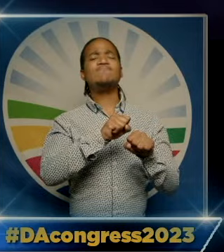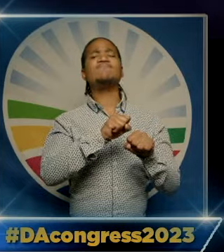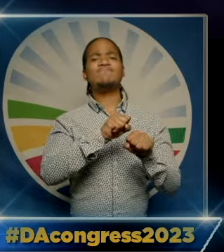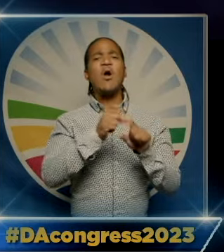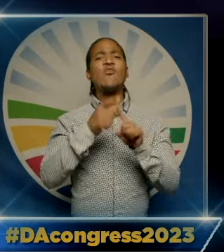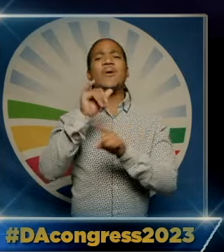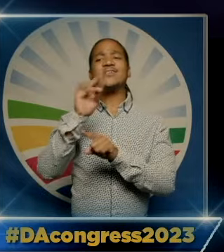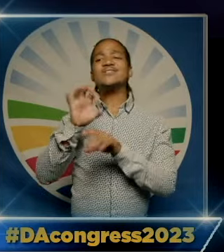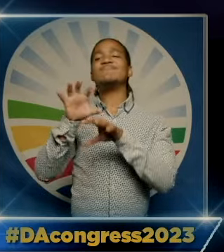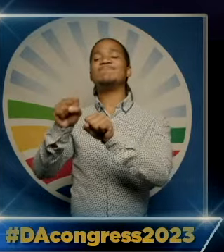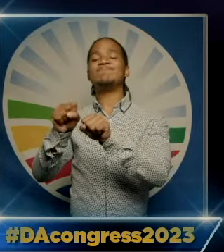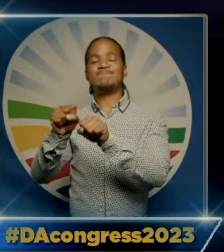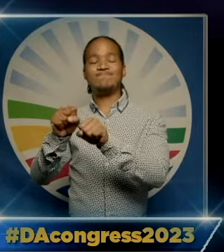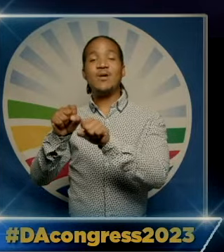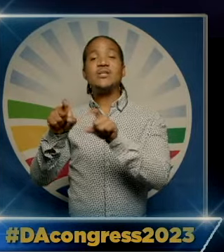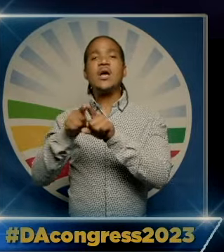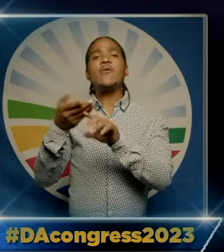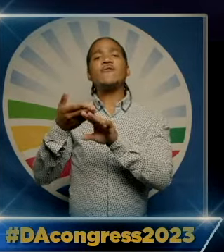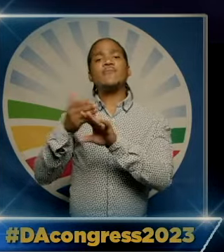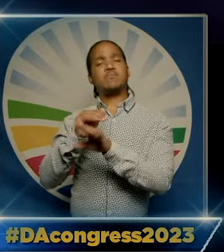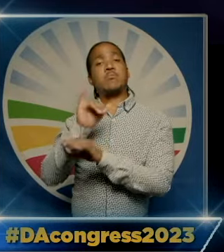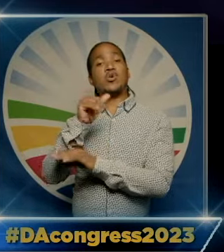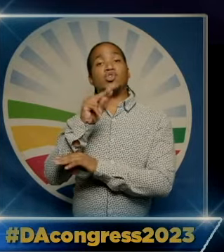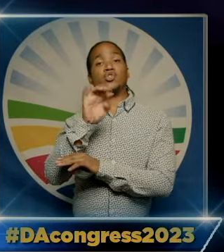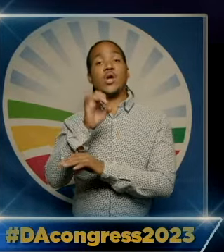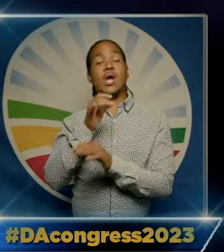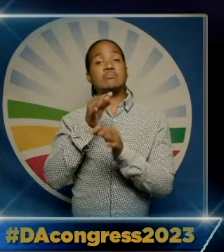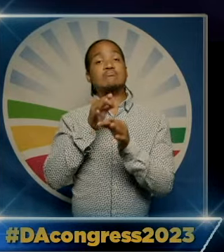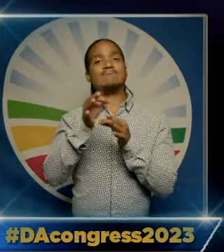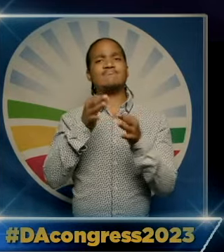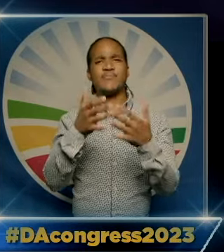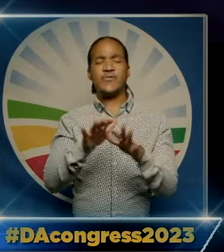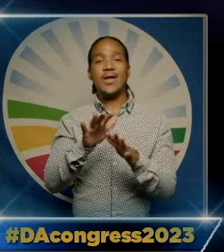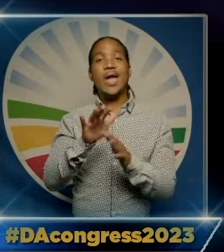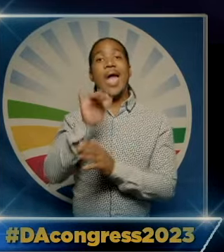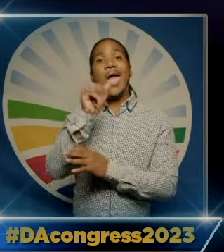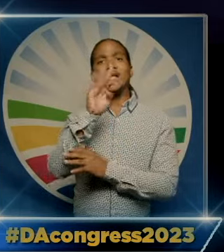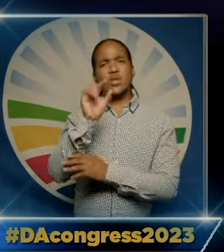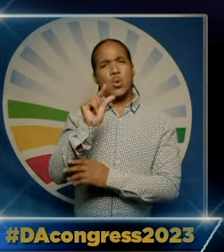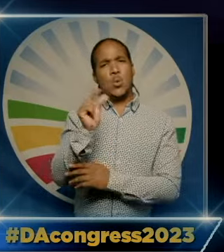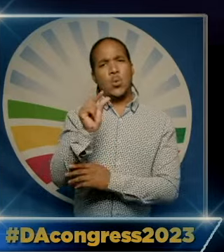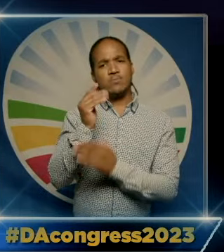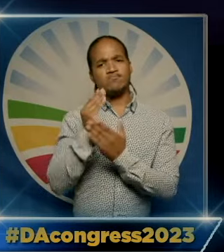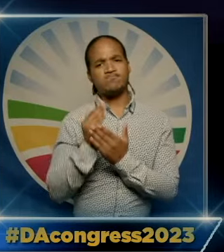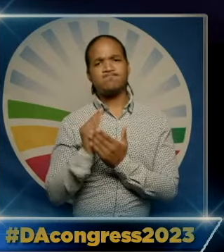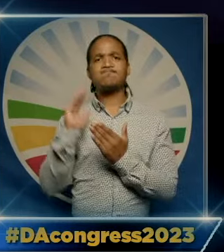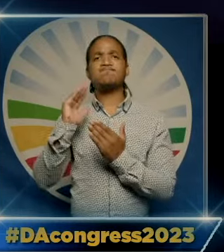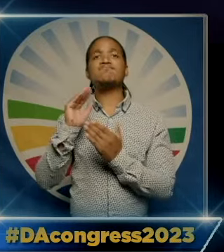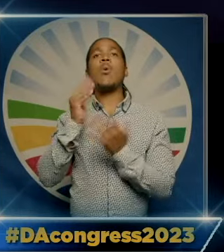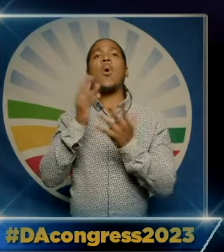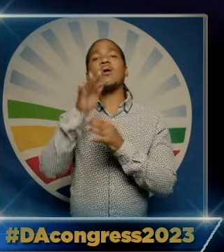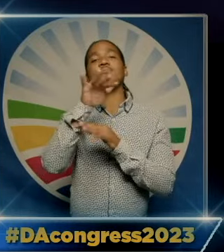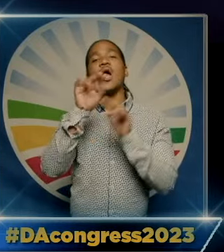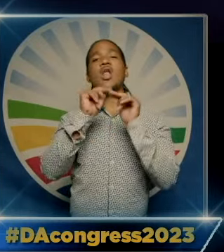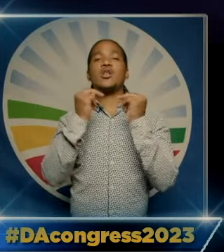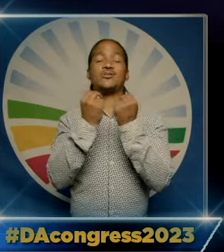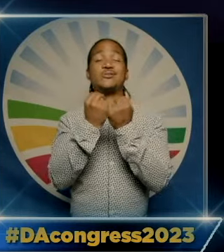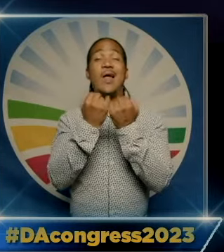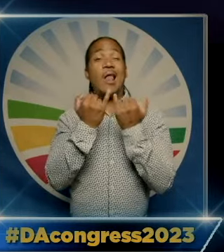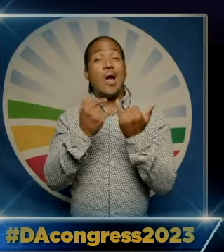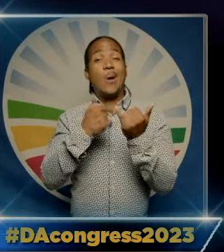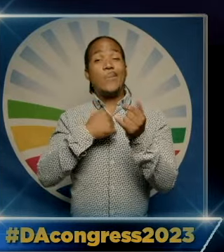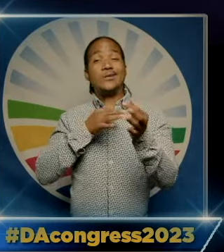Celia and Jane tell us how close we are to getting the ANC out of government nationally. Now let me tell you